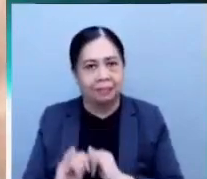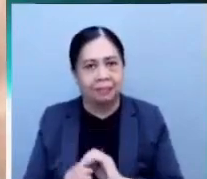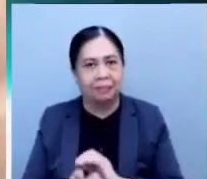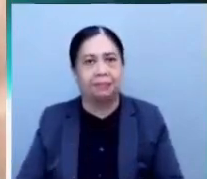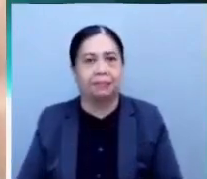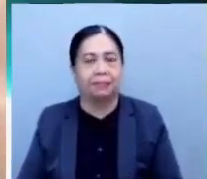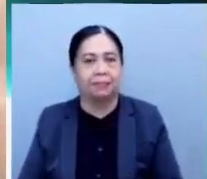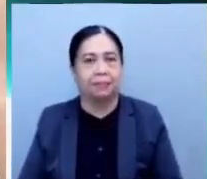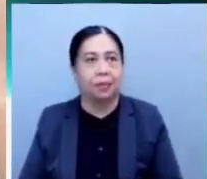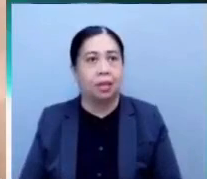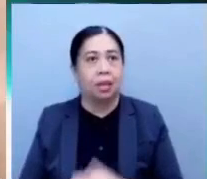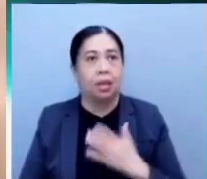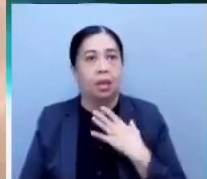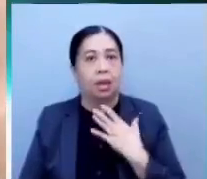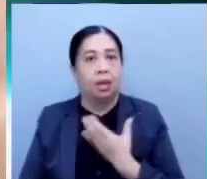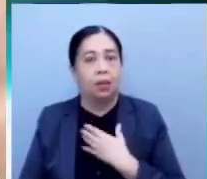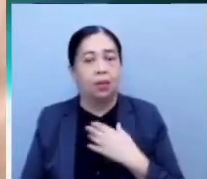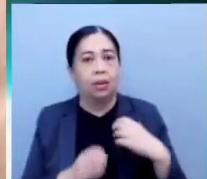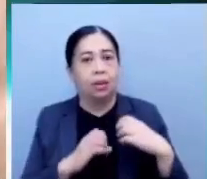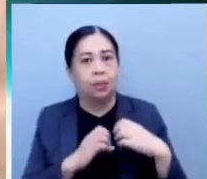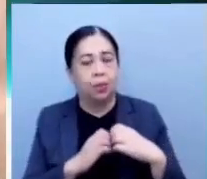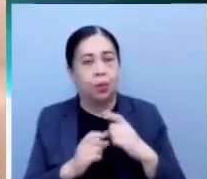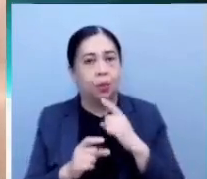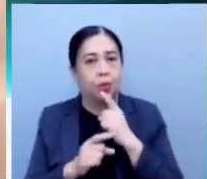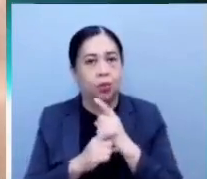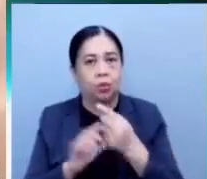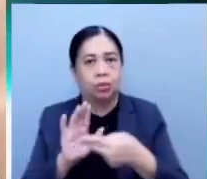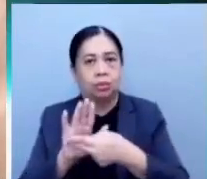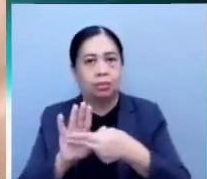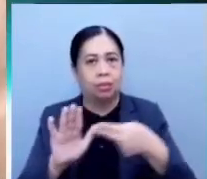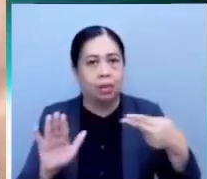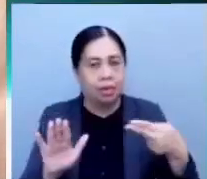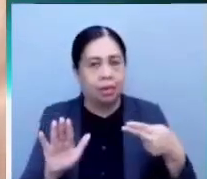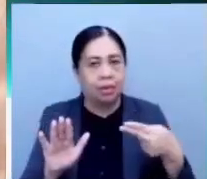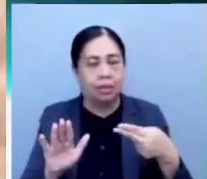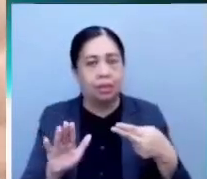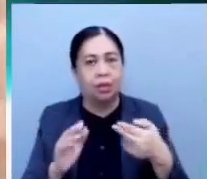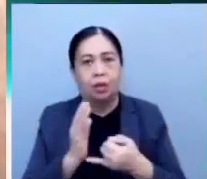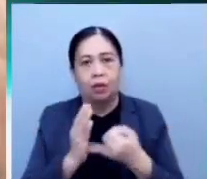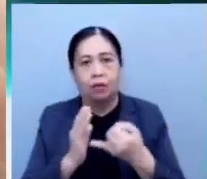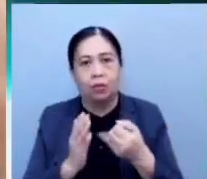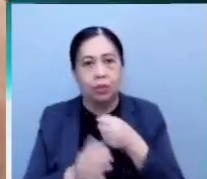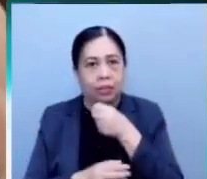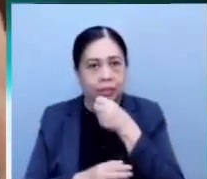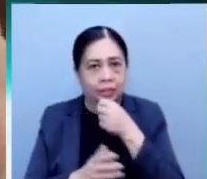It is our Kapusong Totoo brand of journalism